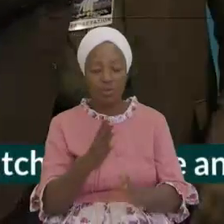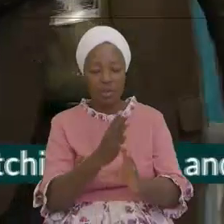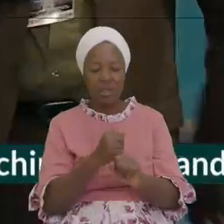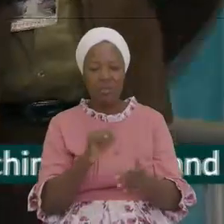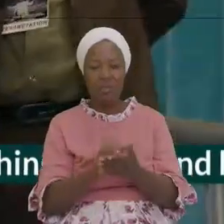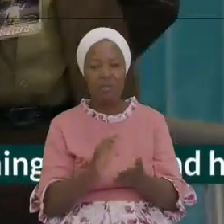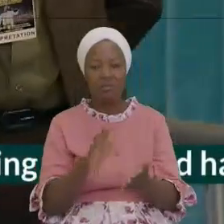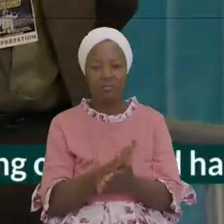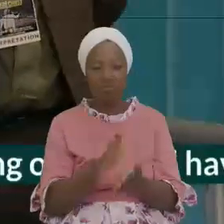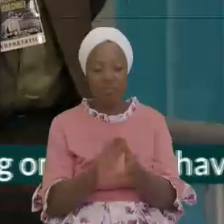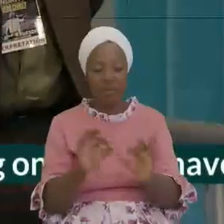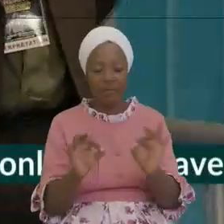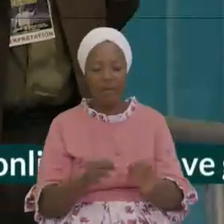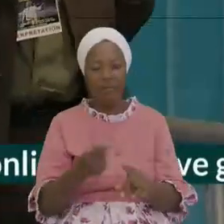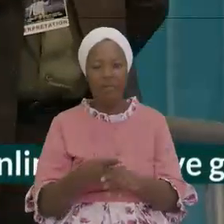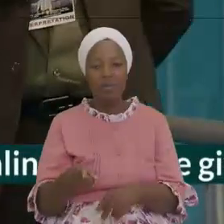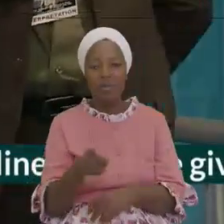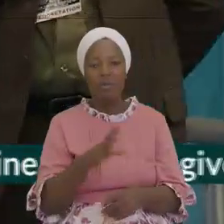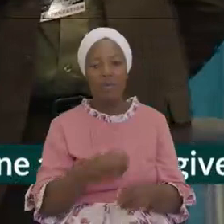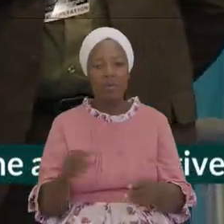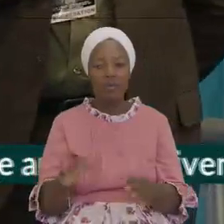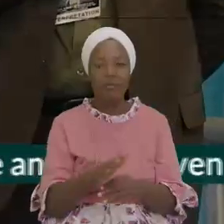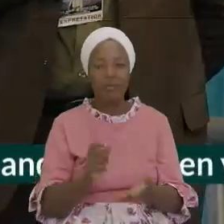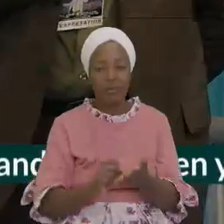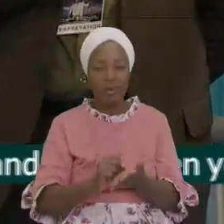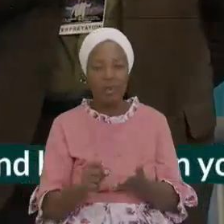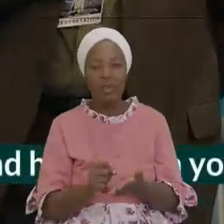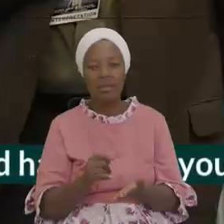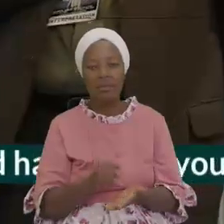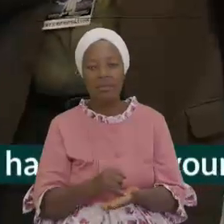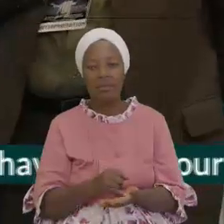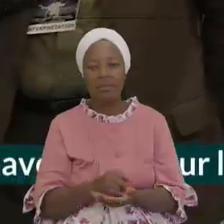feel it.